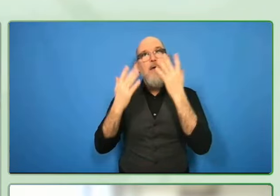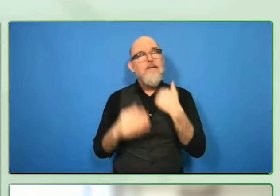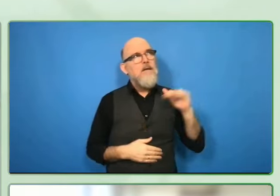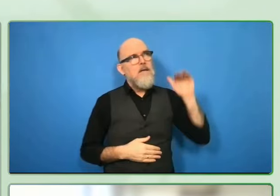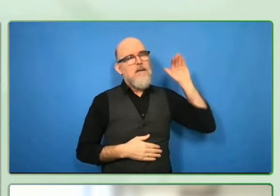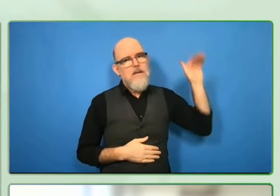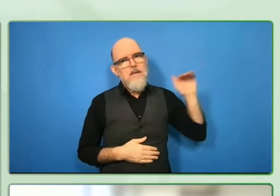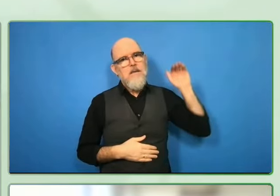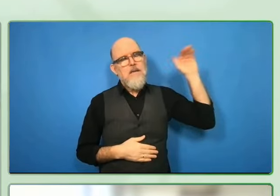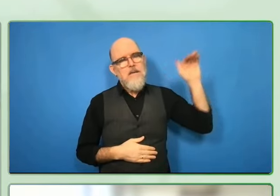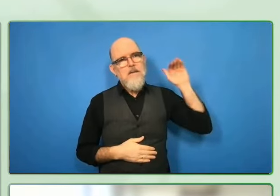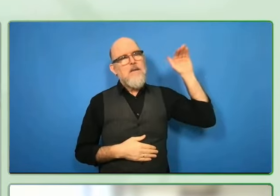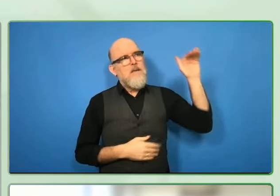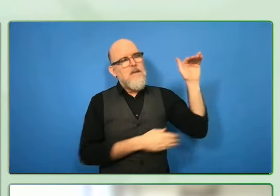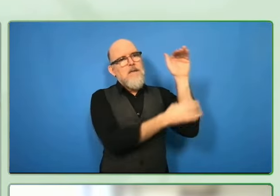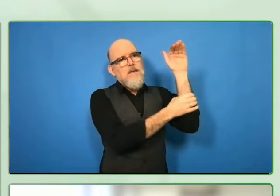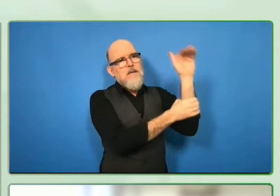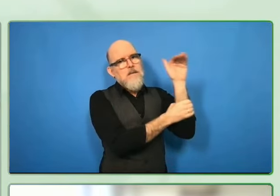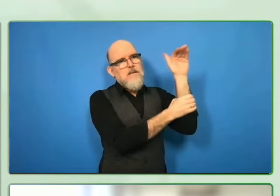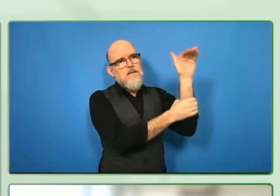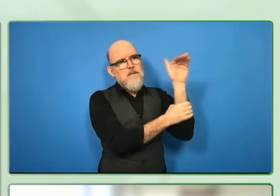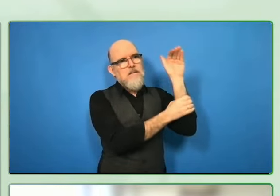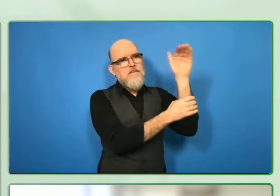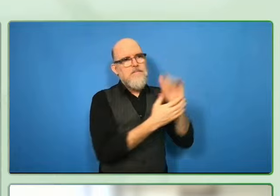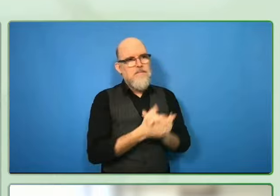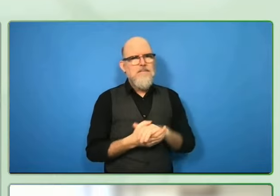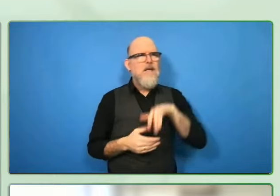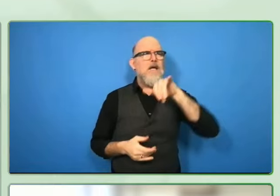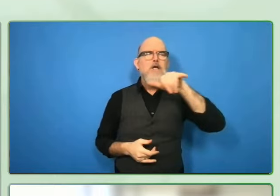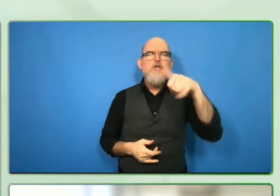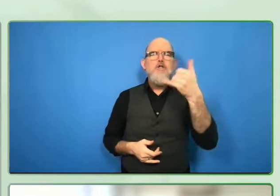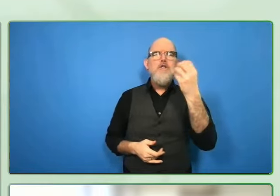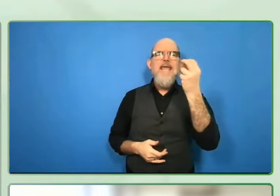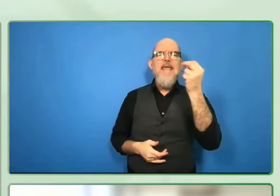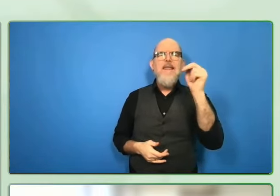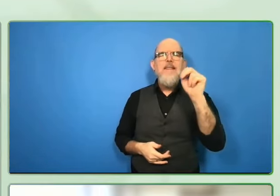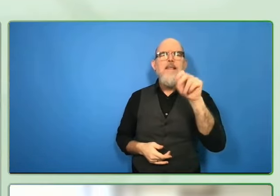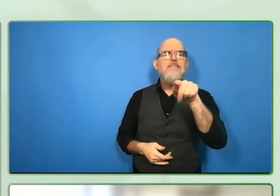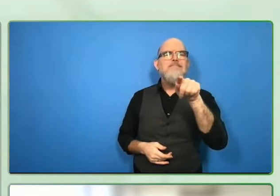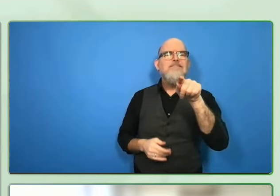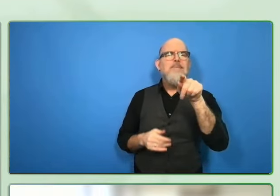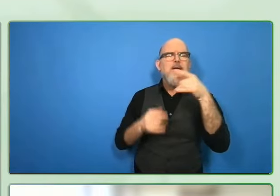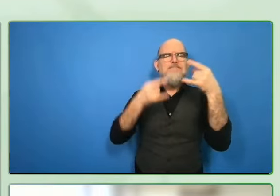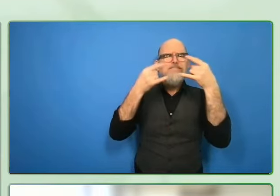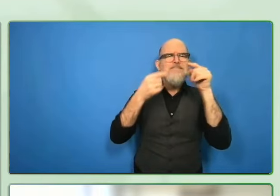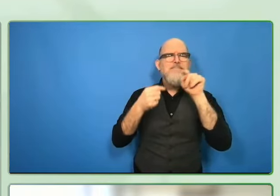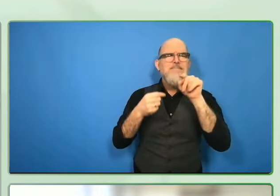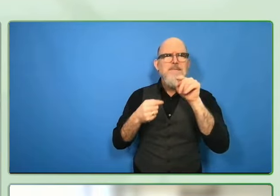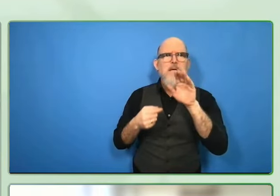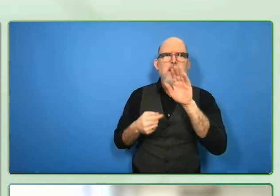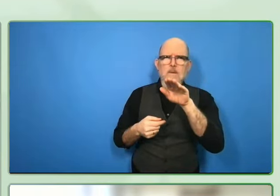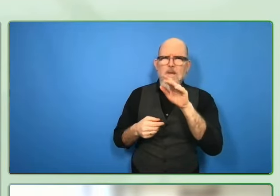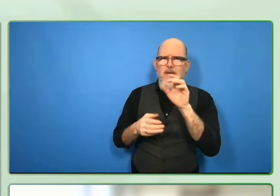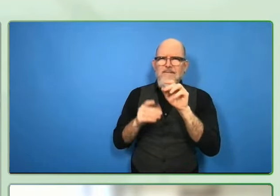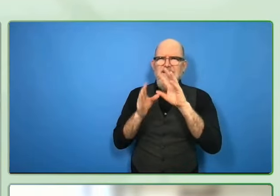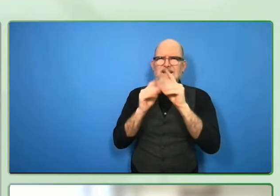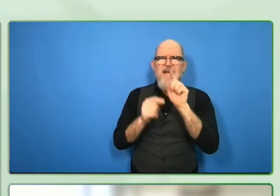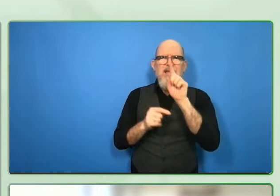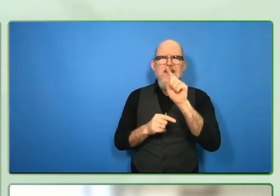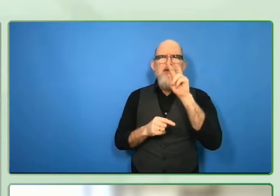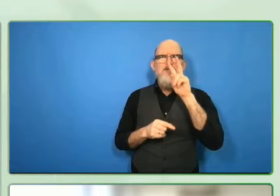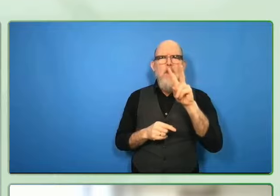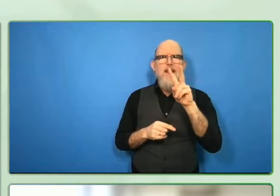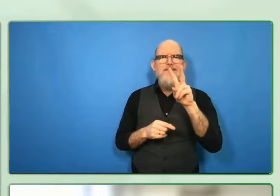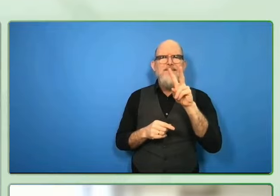And I included the gap analysis and the 12 critical success factors as a kind of building tool for how you